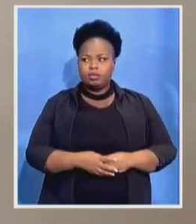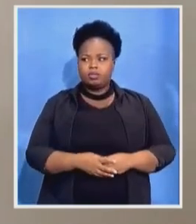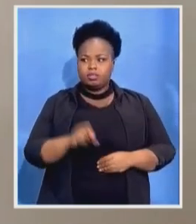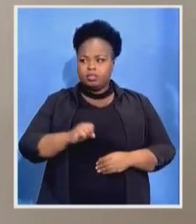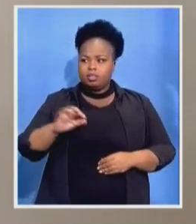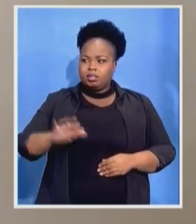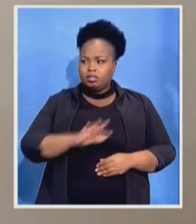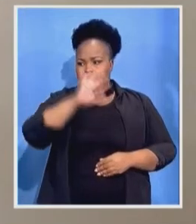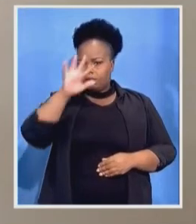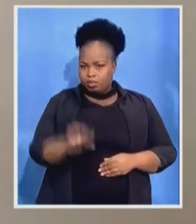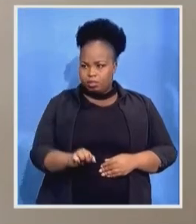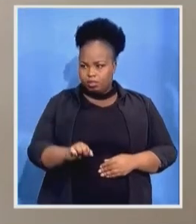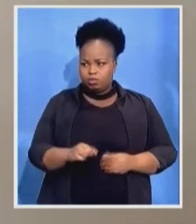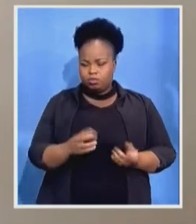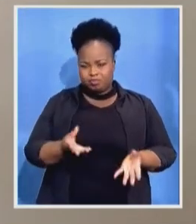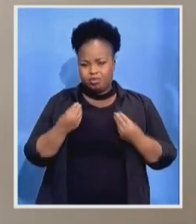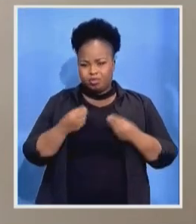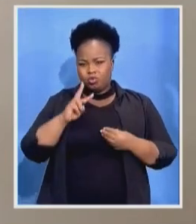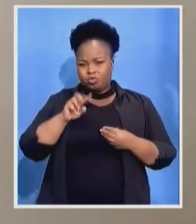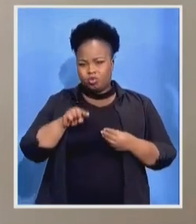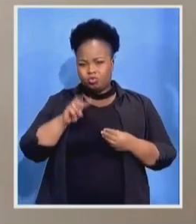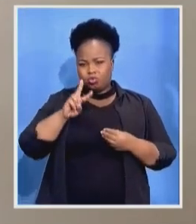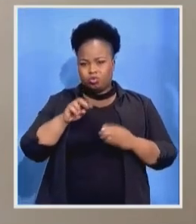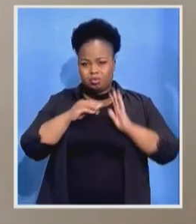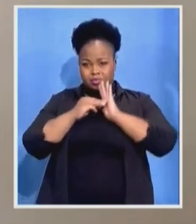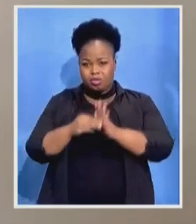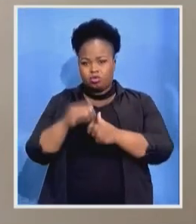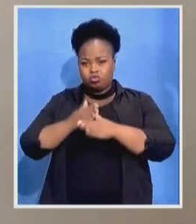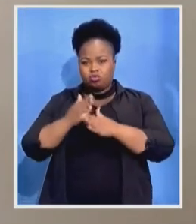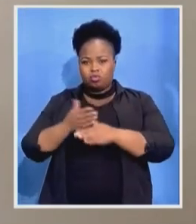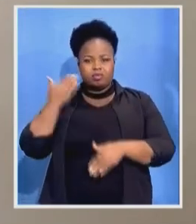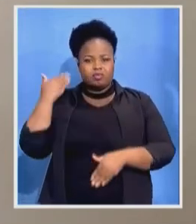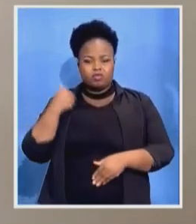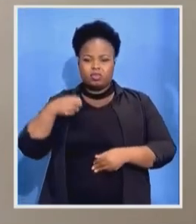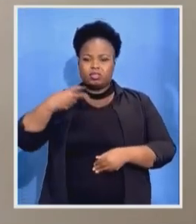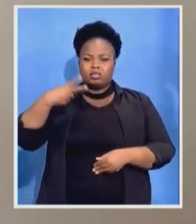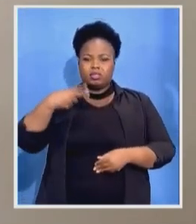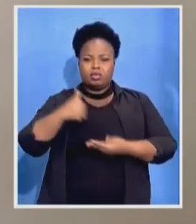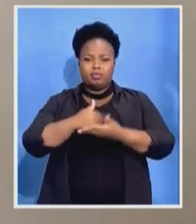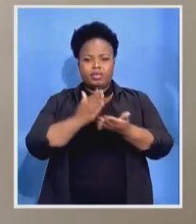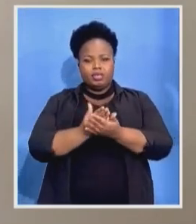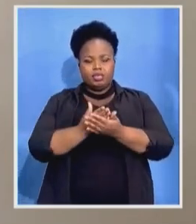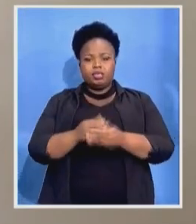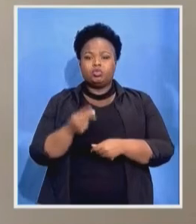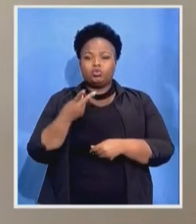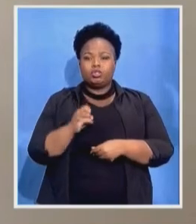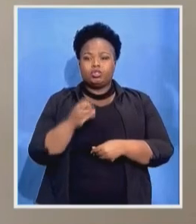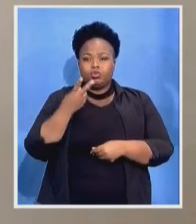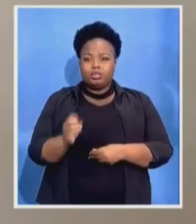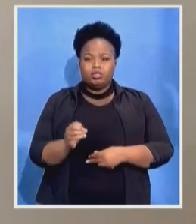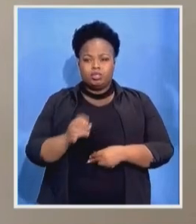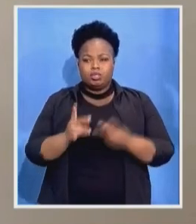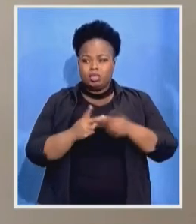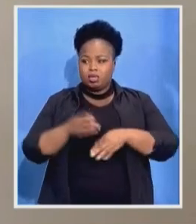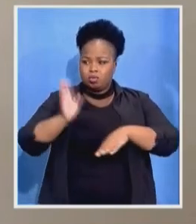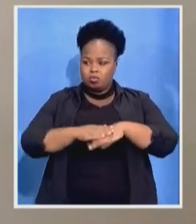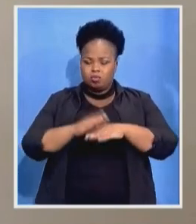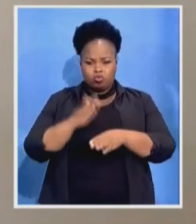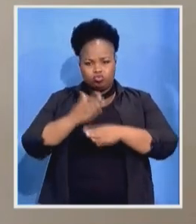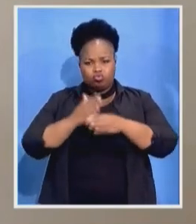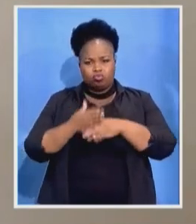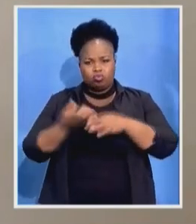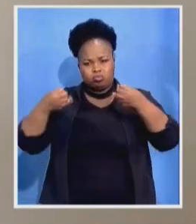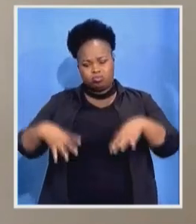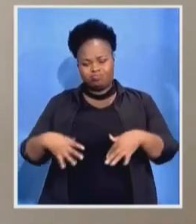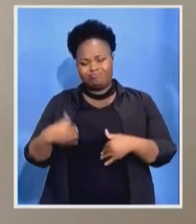lost in the second quarter of 2020 and more other jobs that have been lost thereafter as the